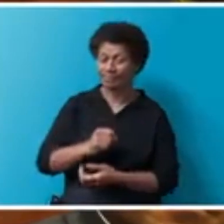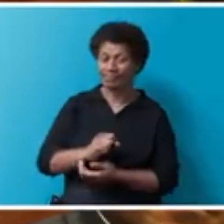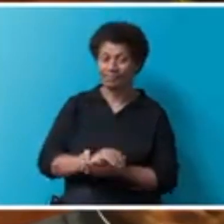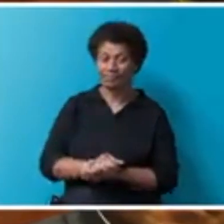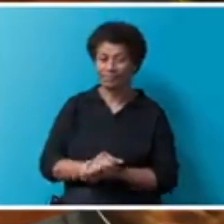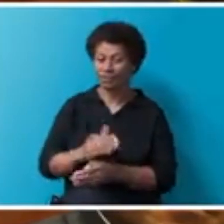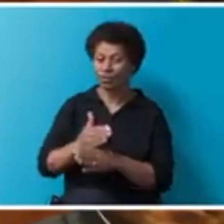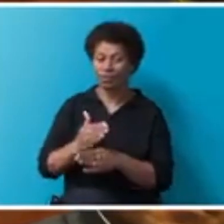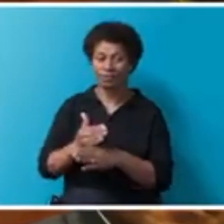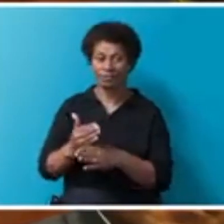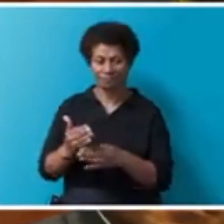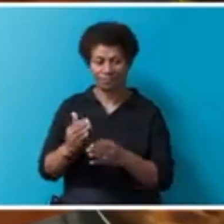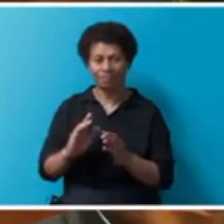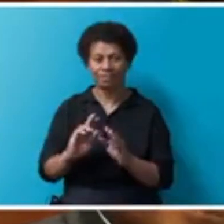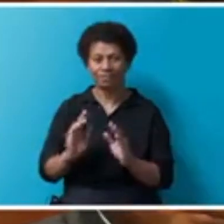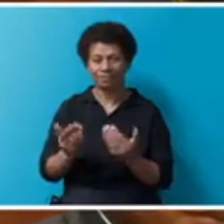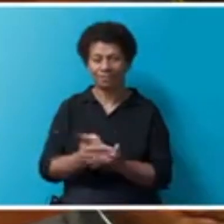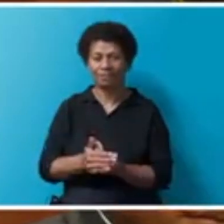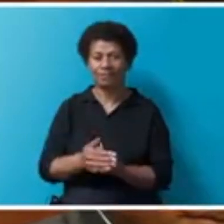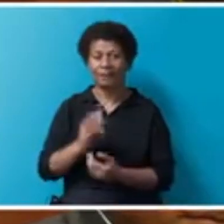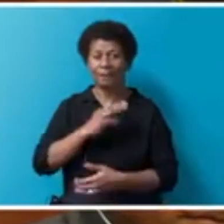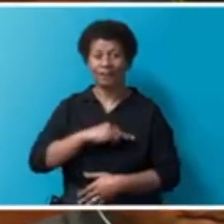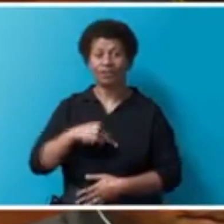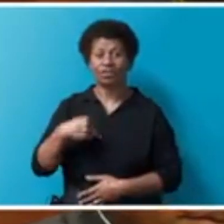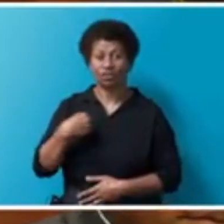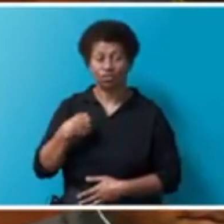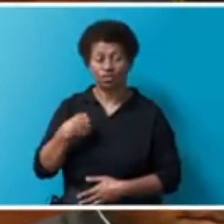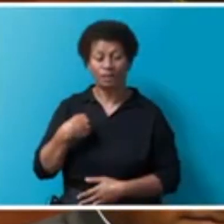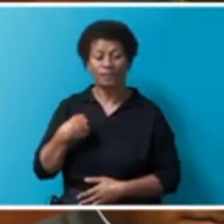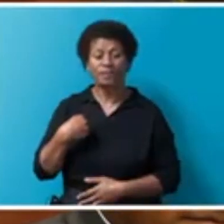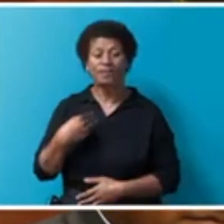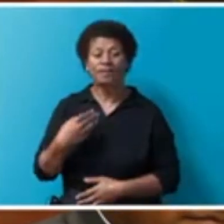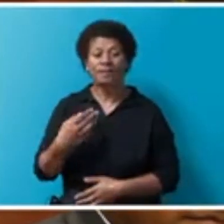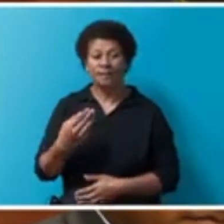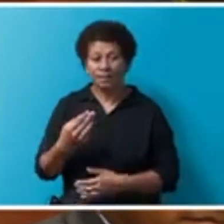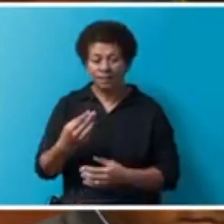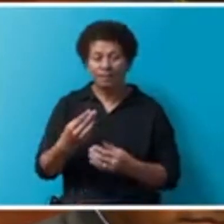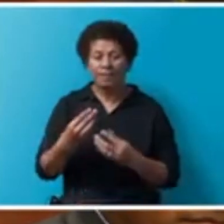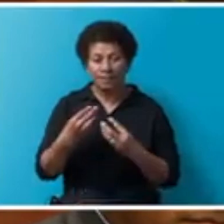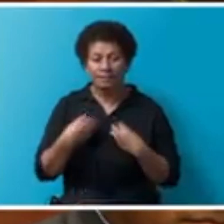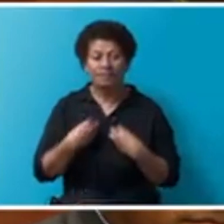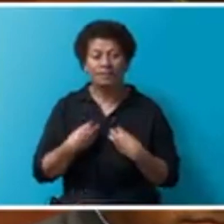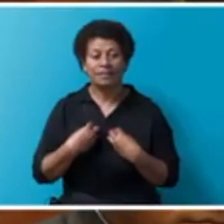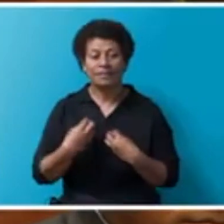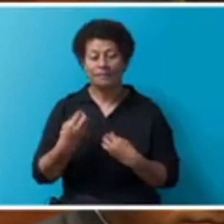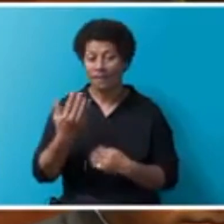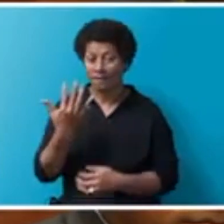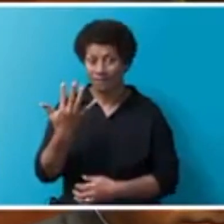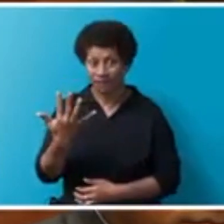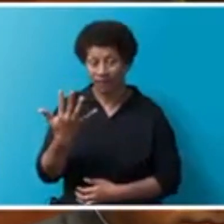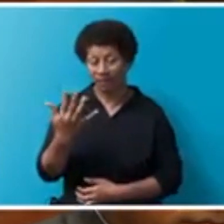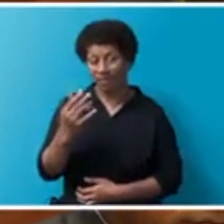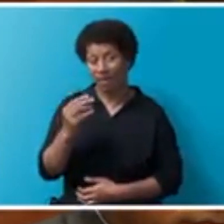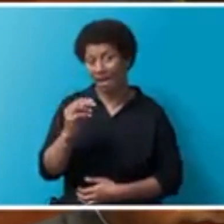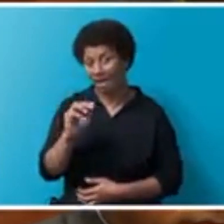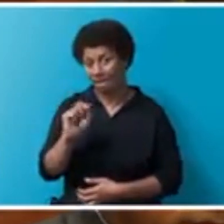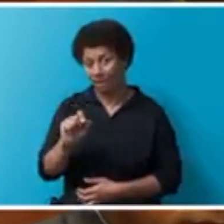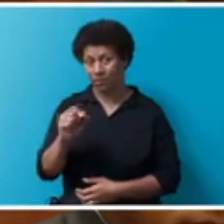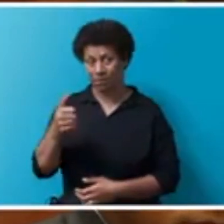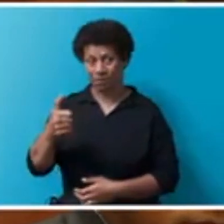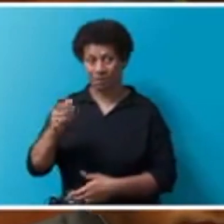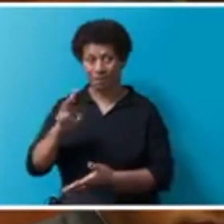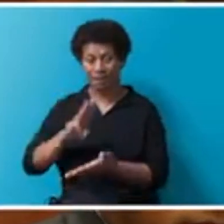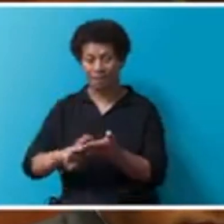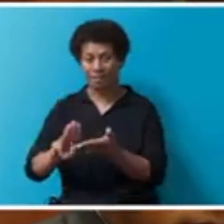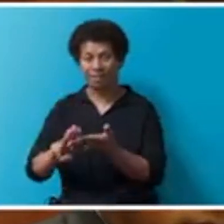Mr. Speaker, the ministry has received 5.68 million to support the second batch of payouts for the Batakula